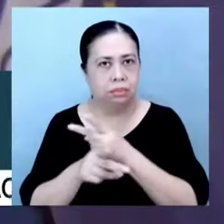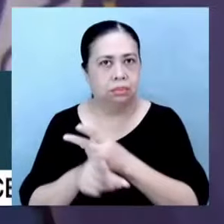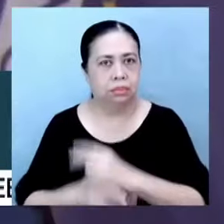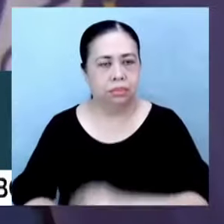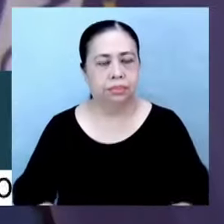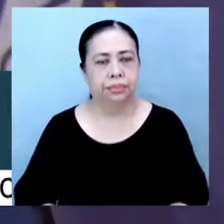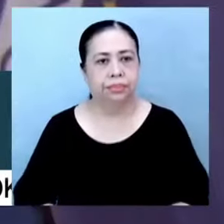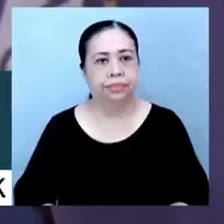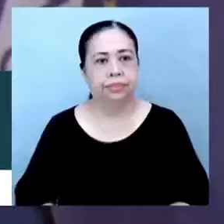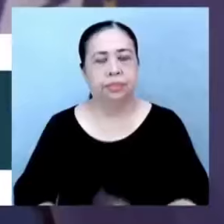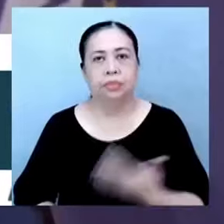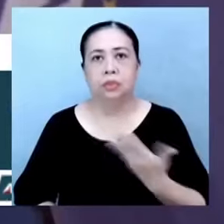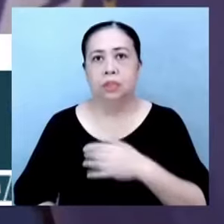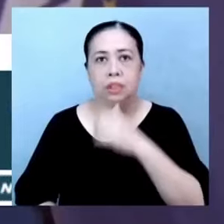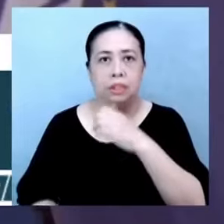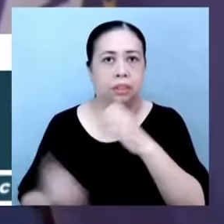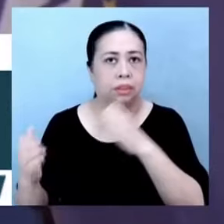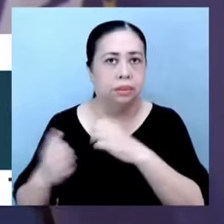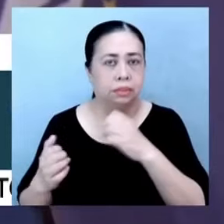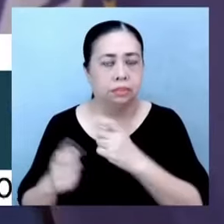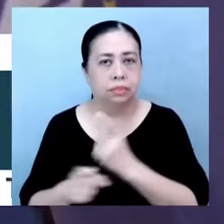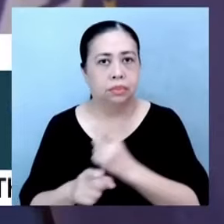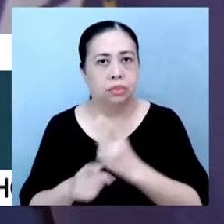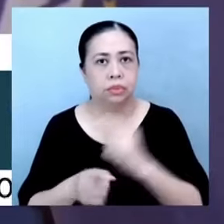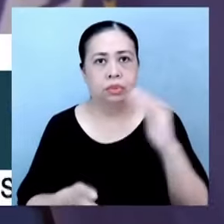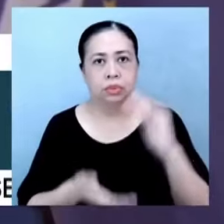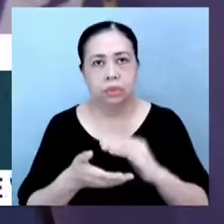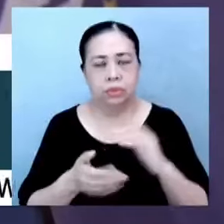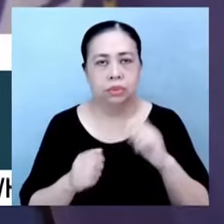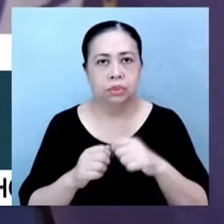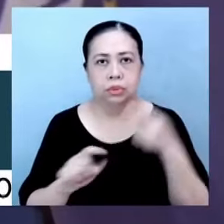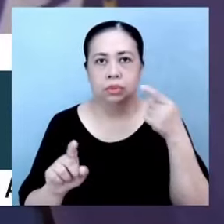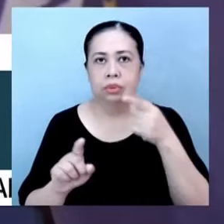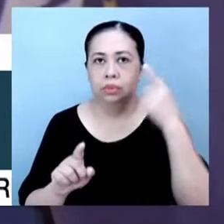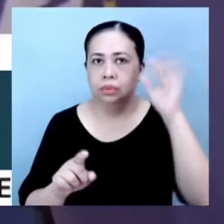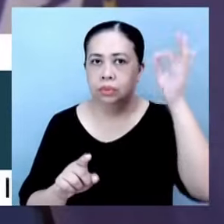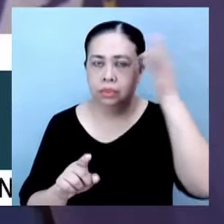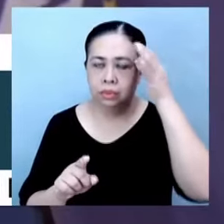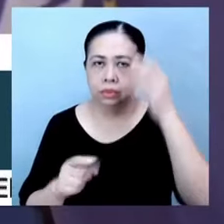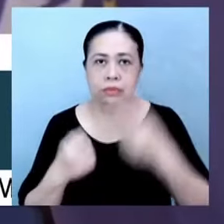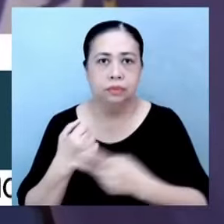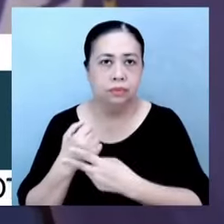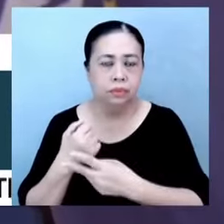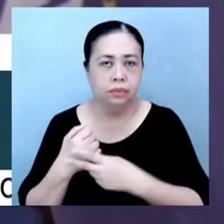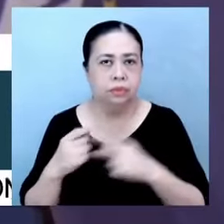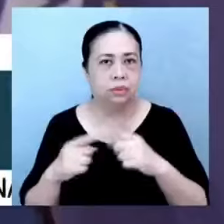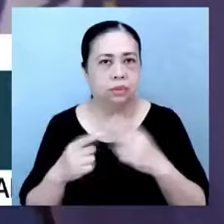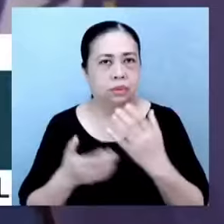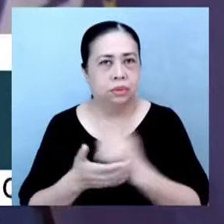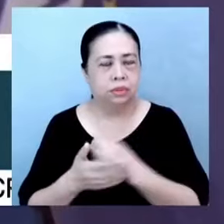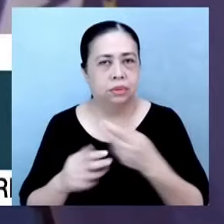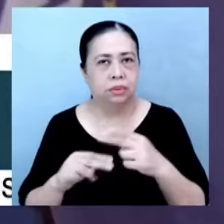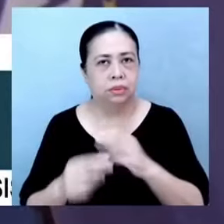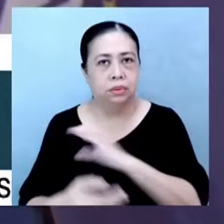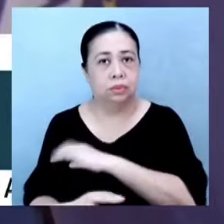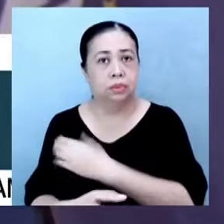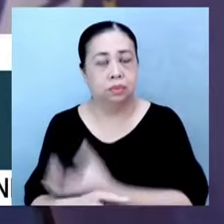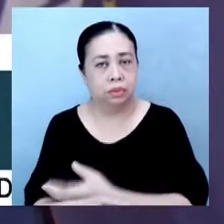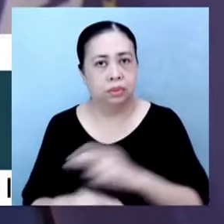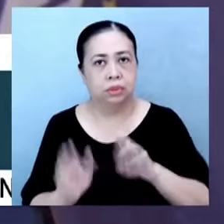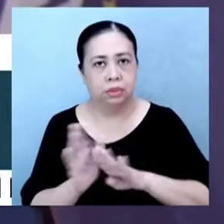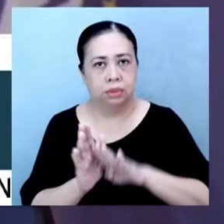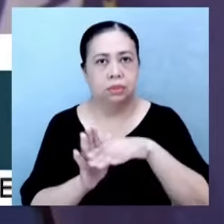Stated that we do not expect it will be appropriate to reduce the target range for the federal funds rate until we have gained greater confidence that inflation is